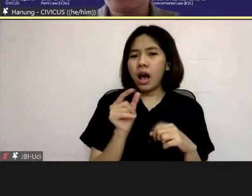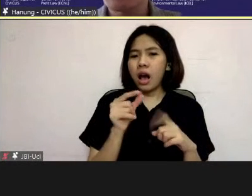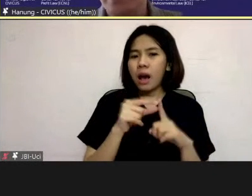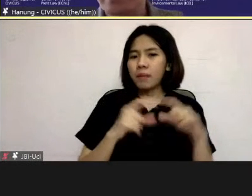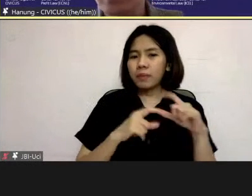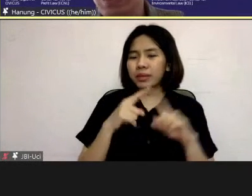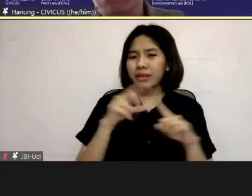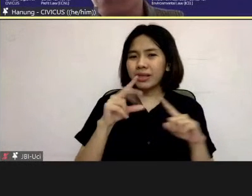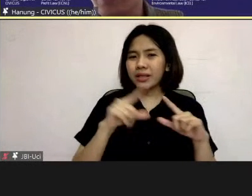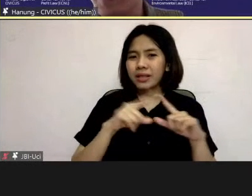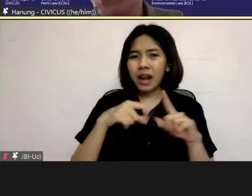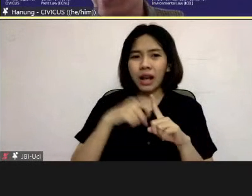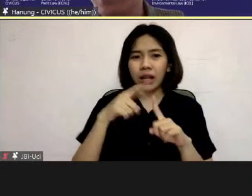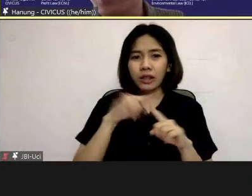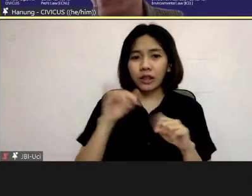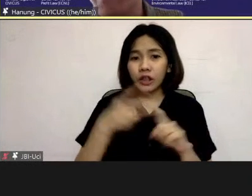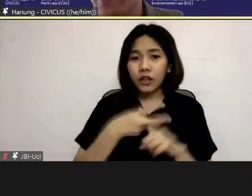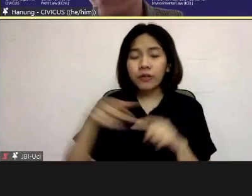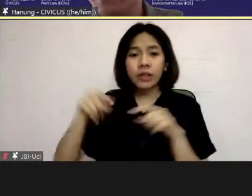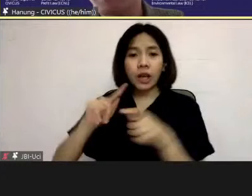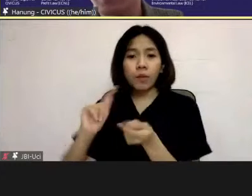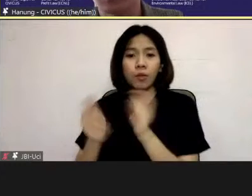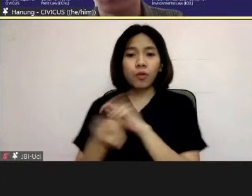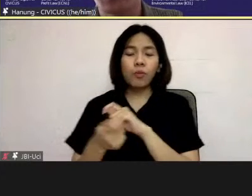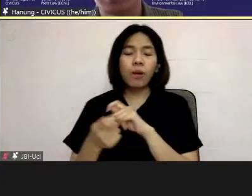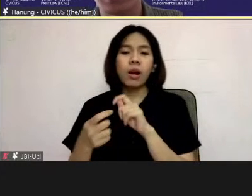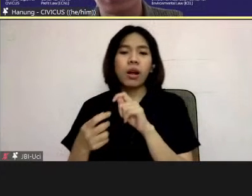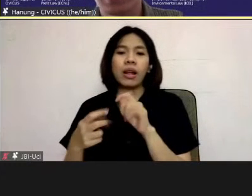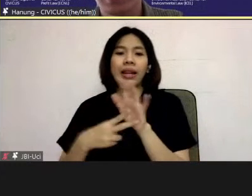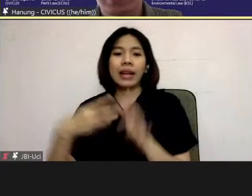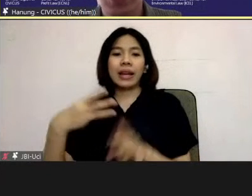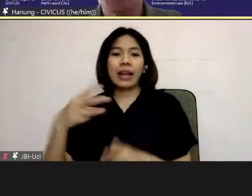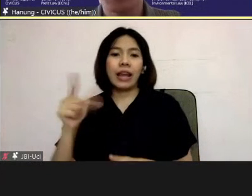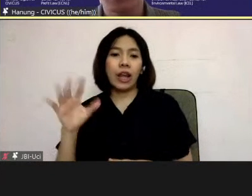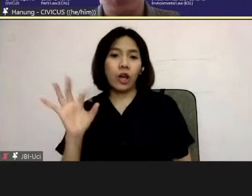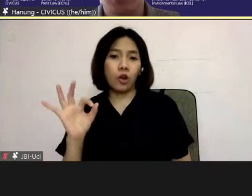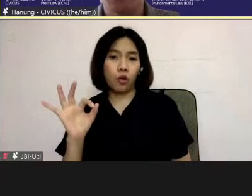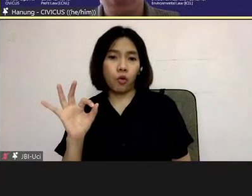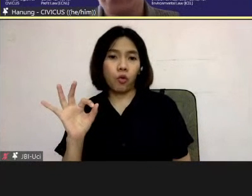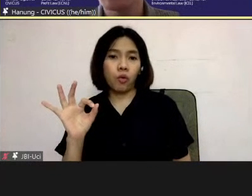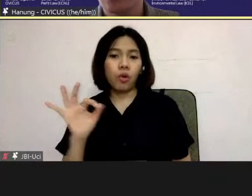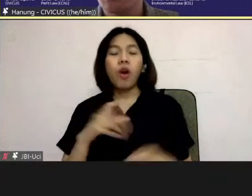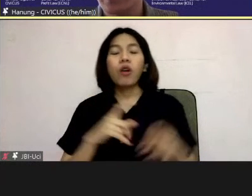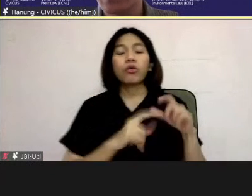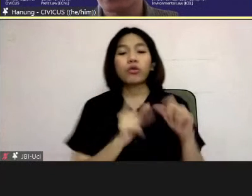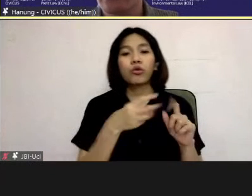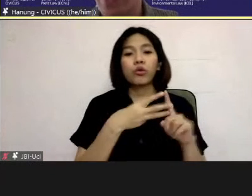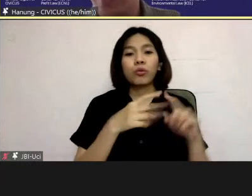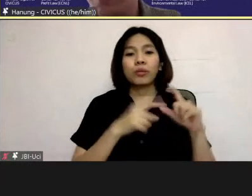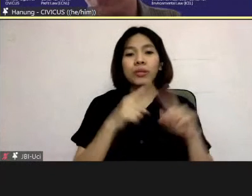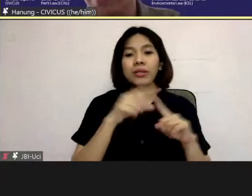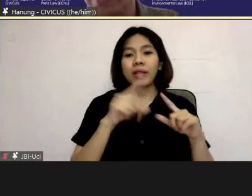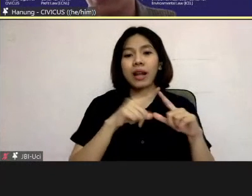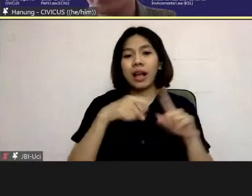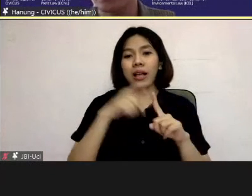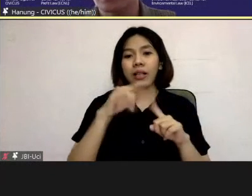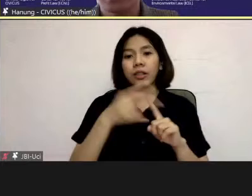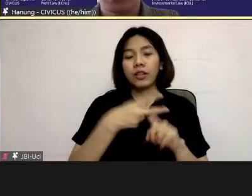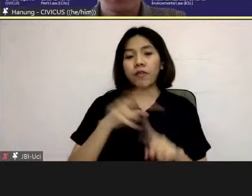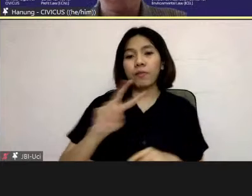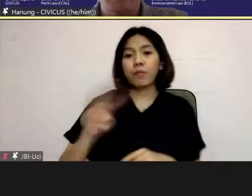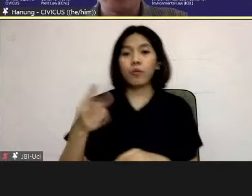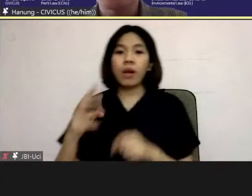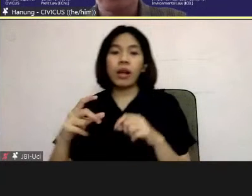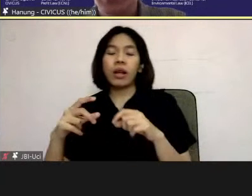civic space, and Singapore from obstructed to repressed because of the adoption of series of restrictive laws that